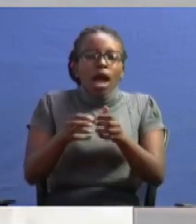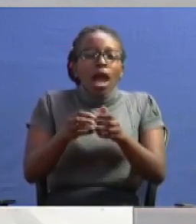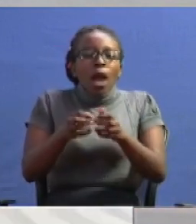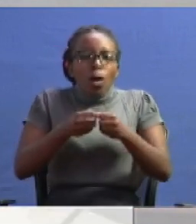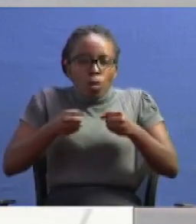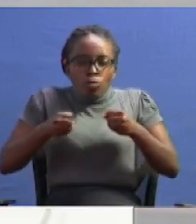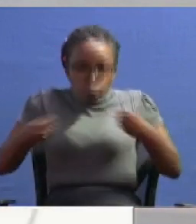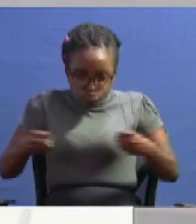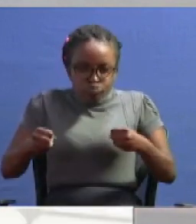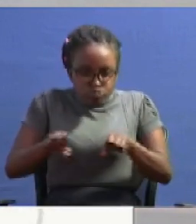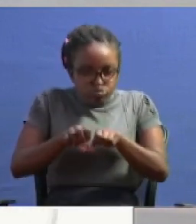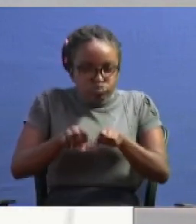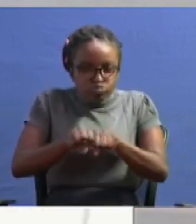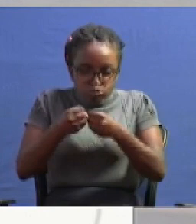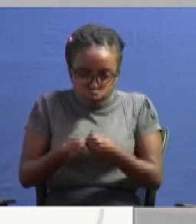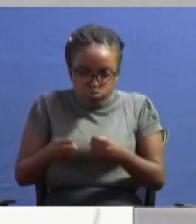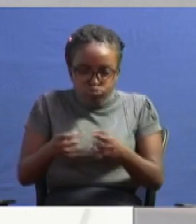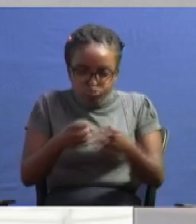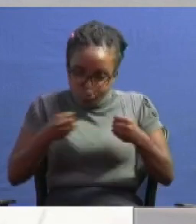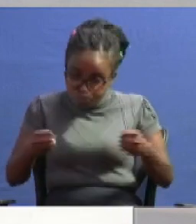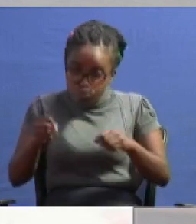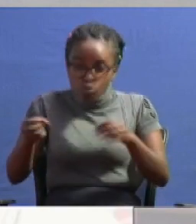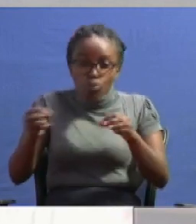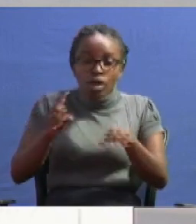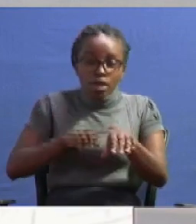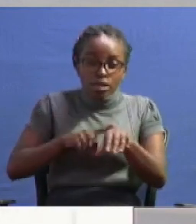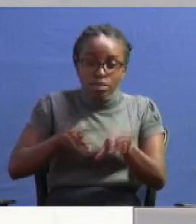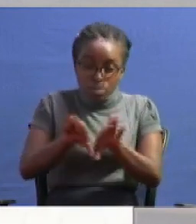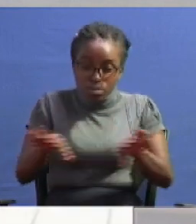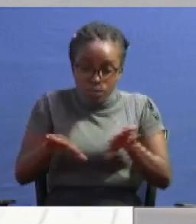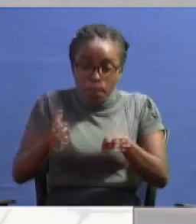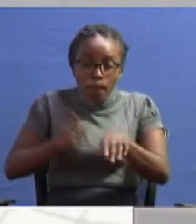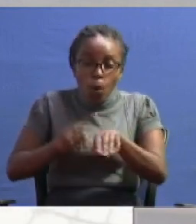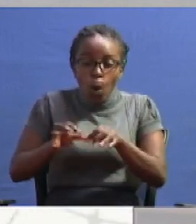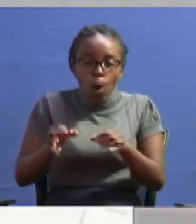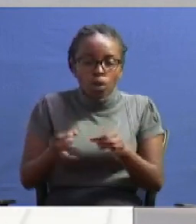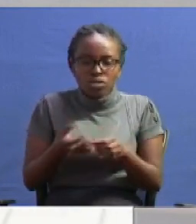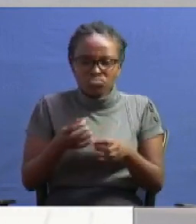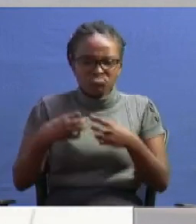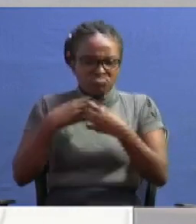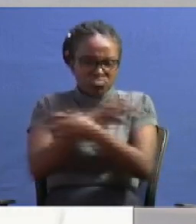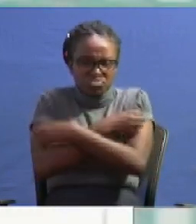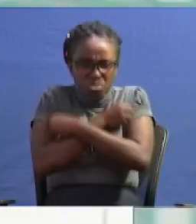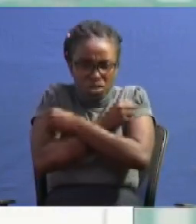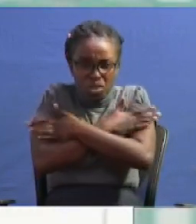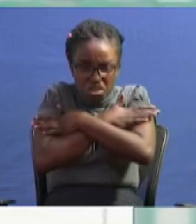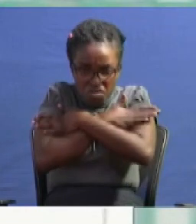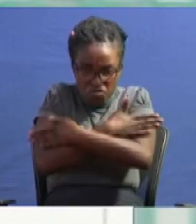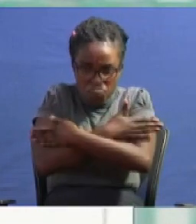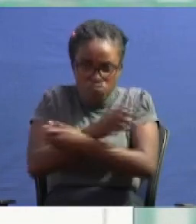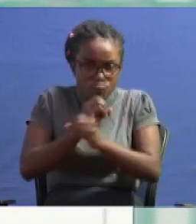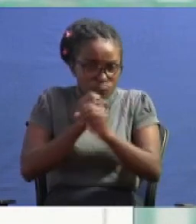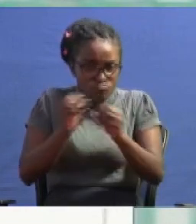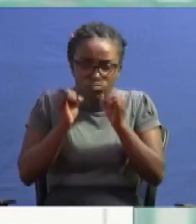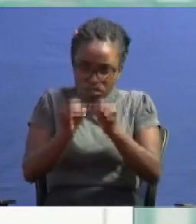you think one man, one vote, 1 shilling could actually derail the same effort? It is not going to derail the effort.